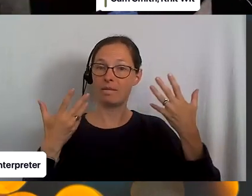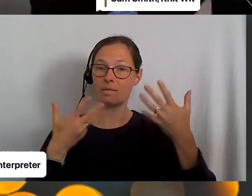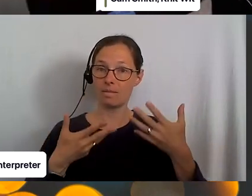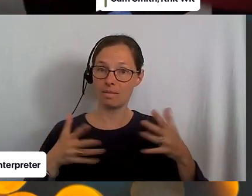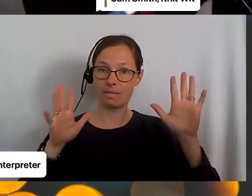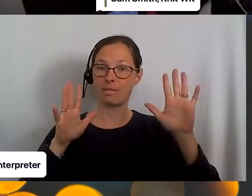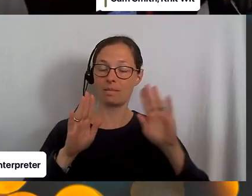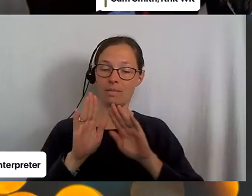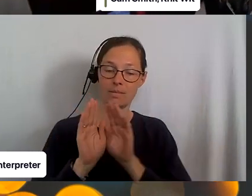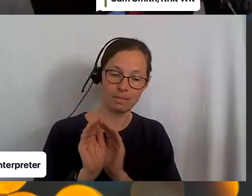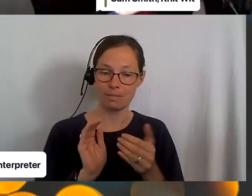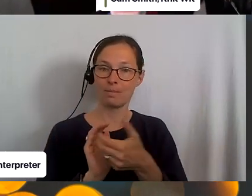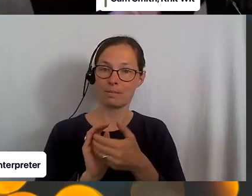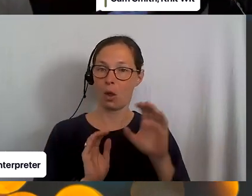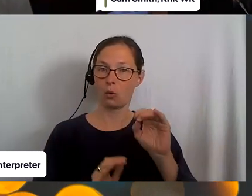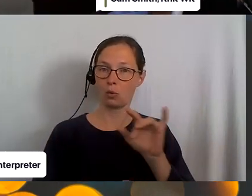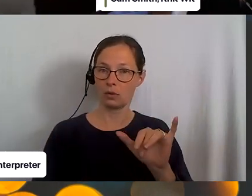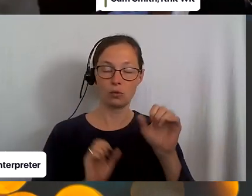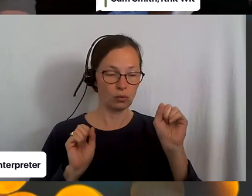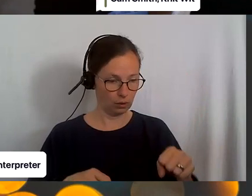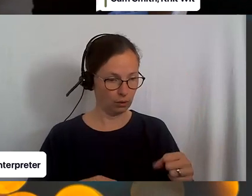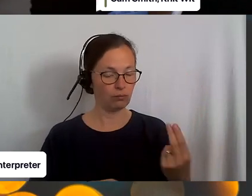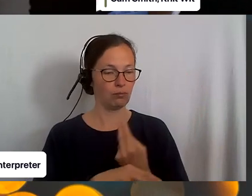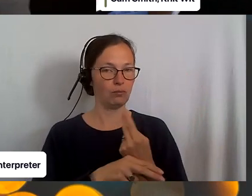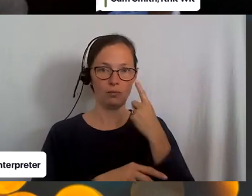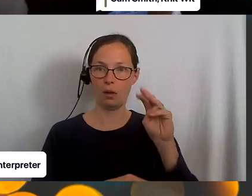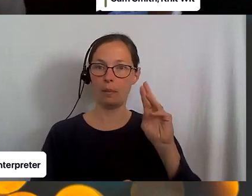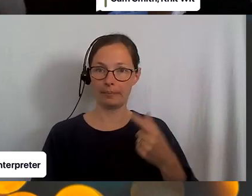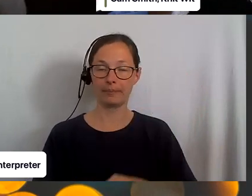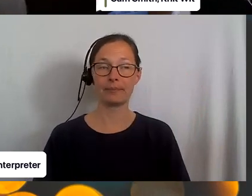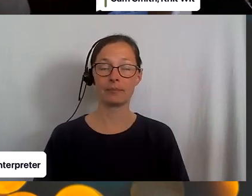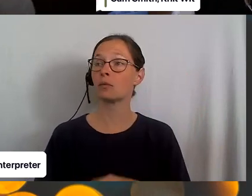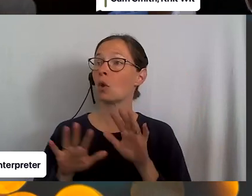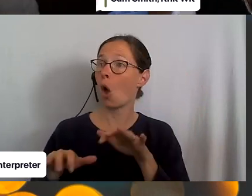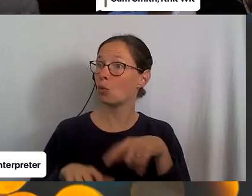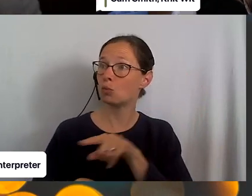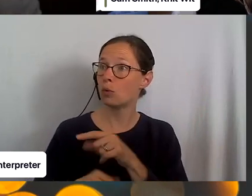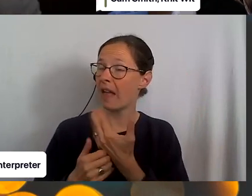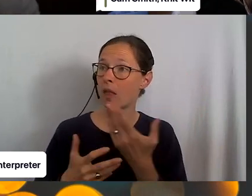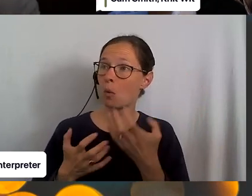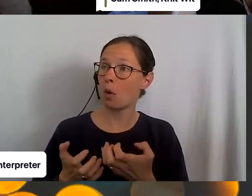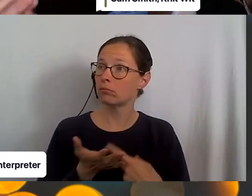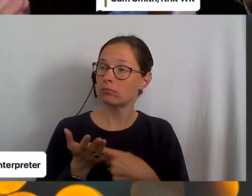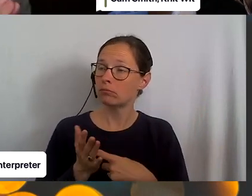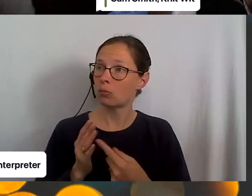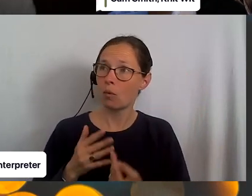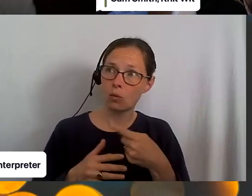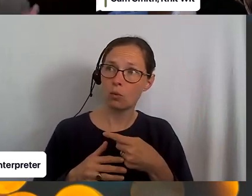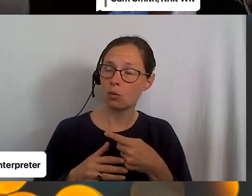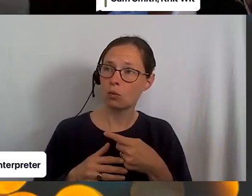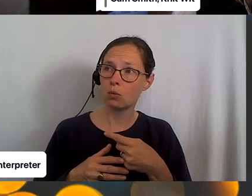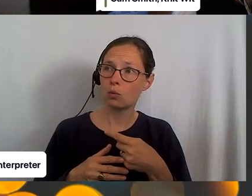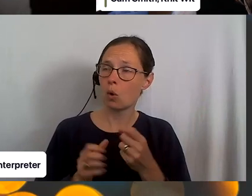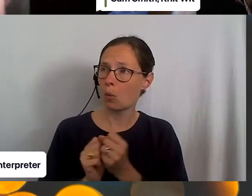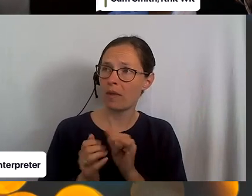thingamajigger. And then Cozy. put it on your mug. So in the audience, is there anything you'd like reviewed before, in addition to that, is there anything